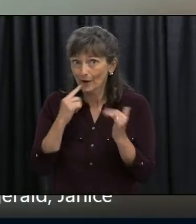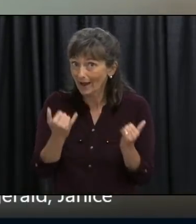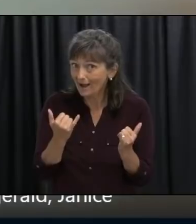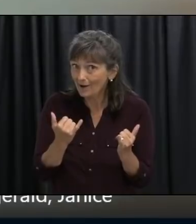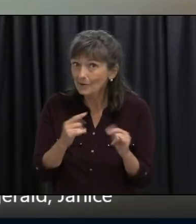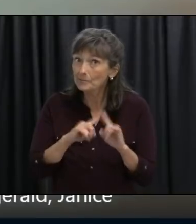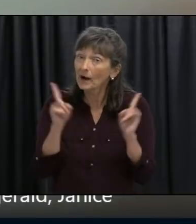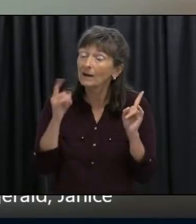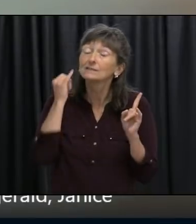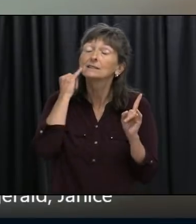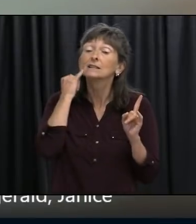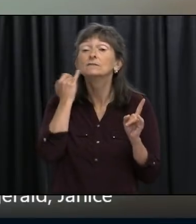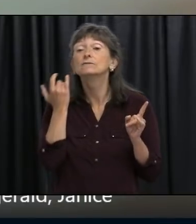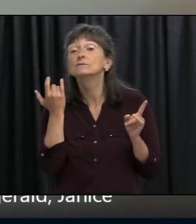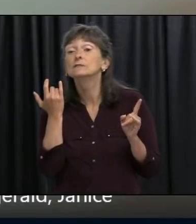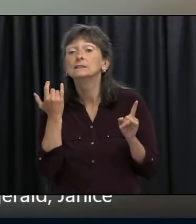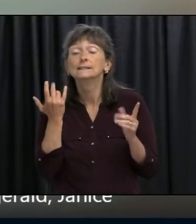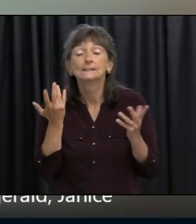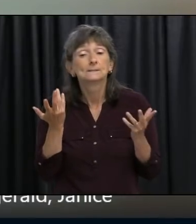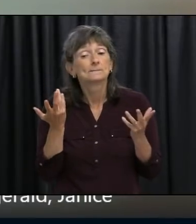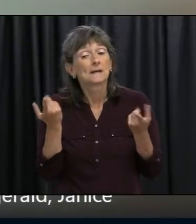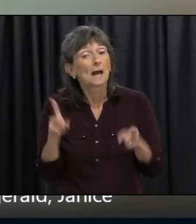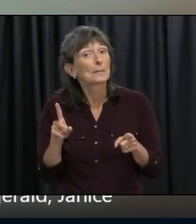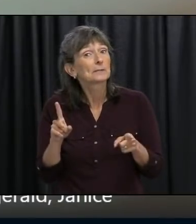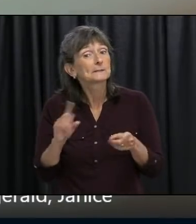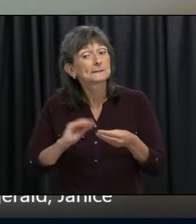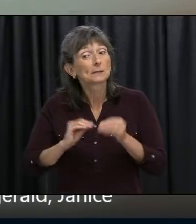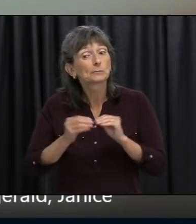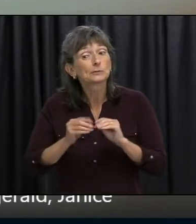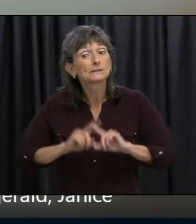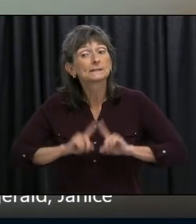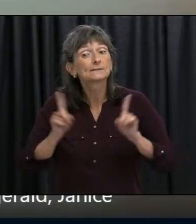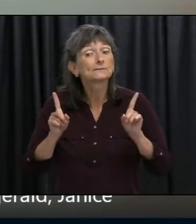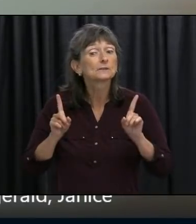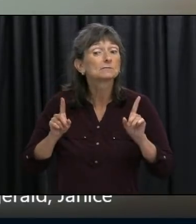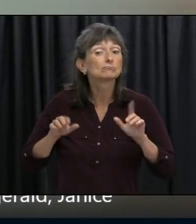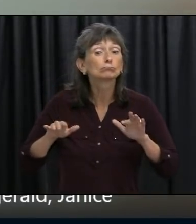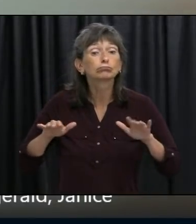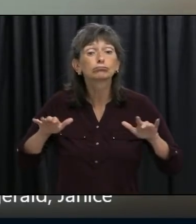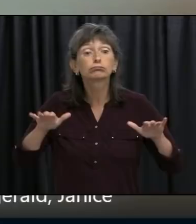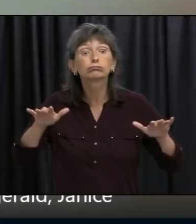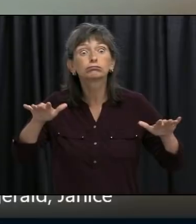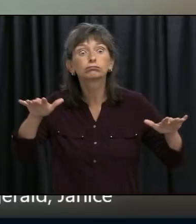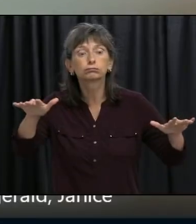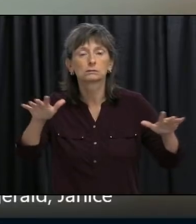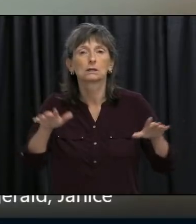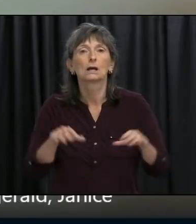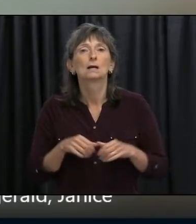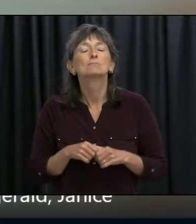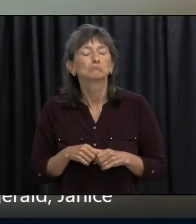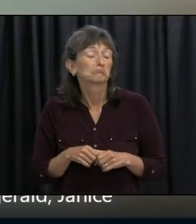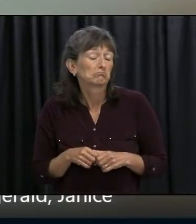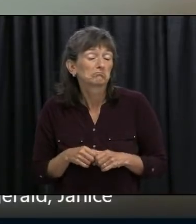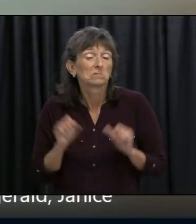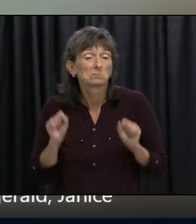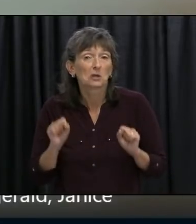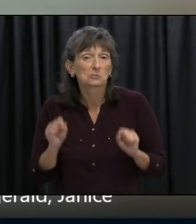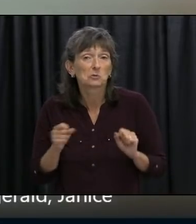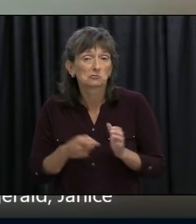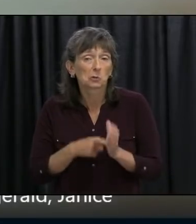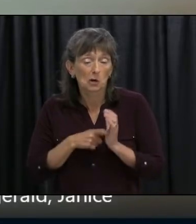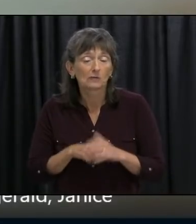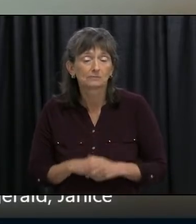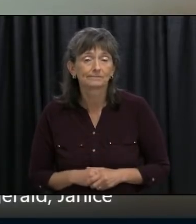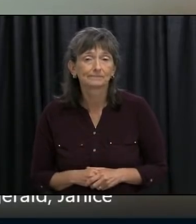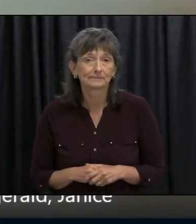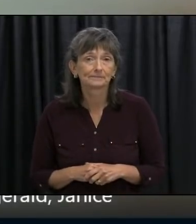moment, however, should our epidemiology change, should the prevalence change, then that's something certainly that